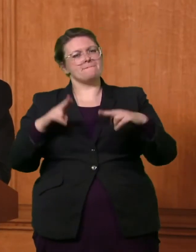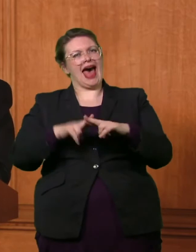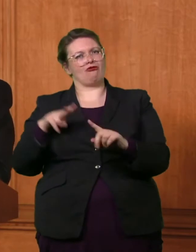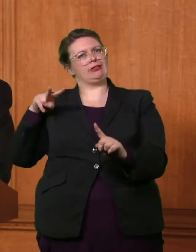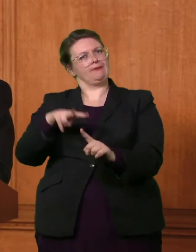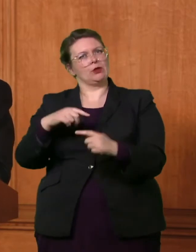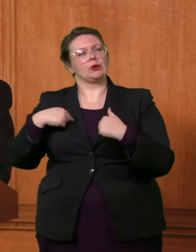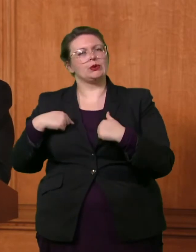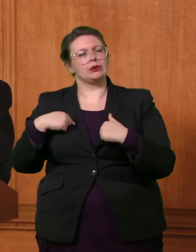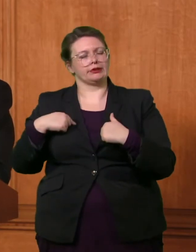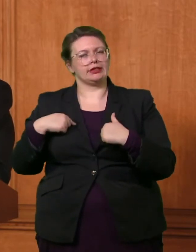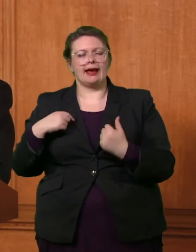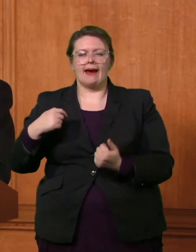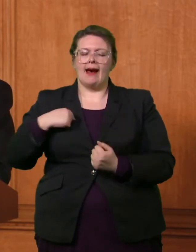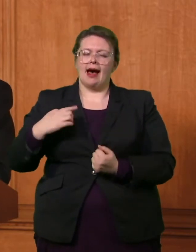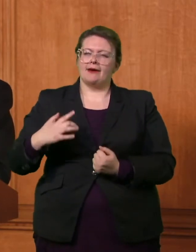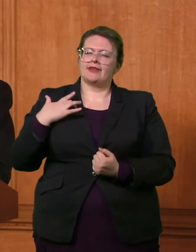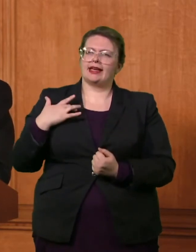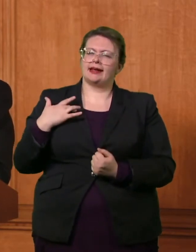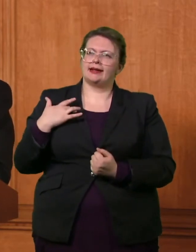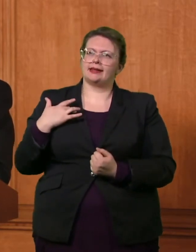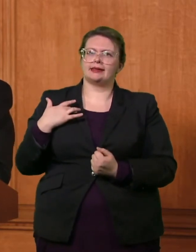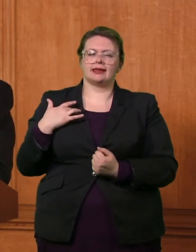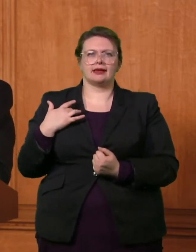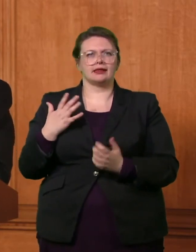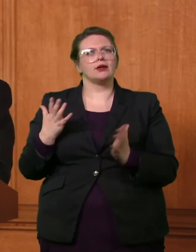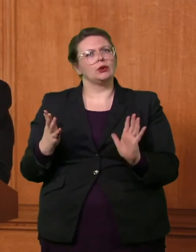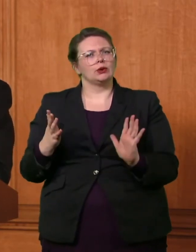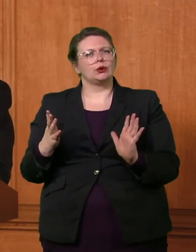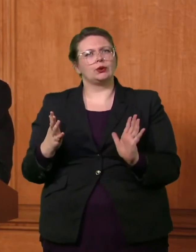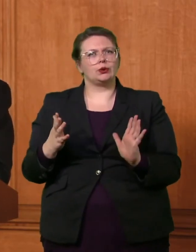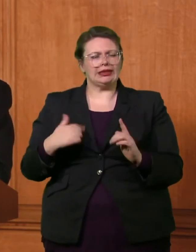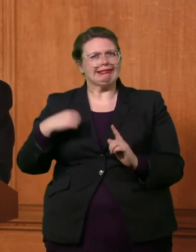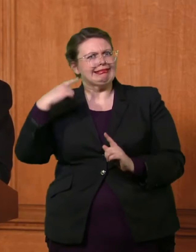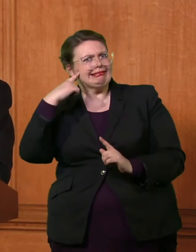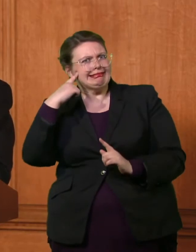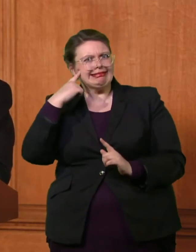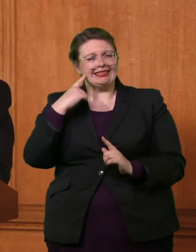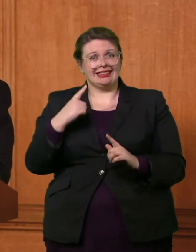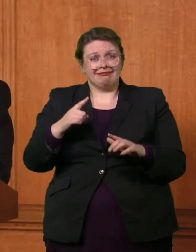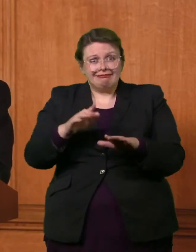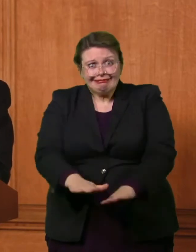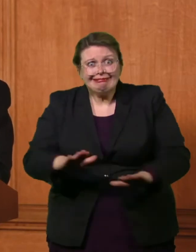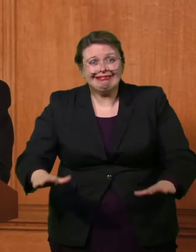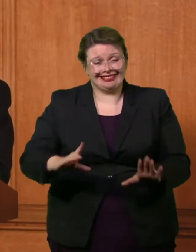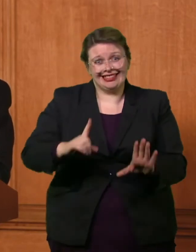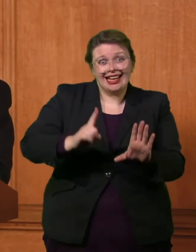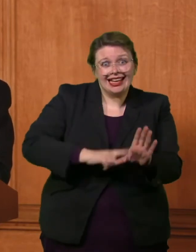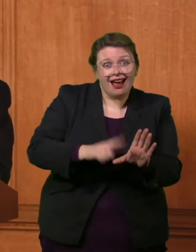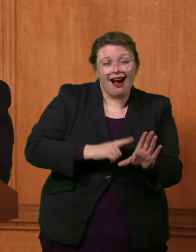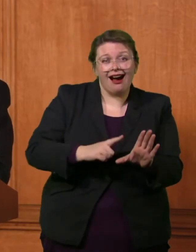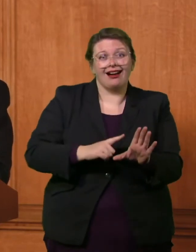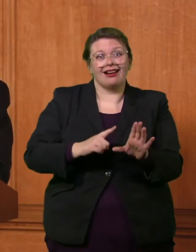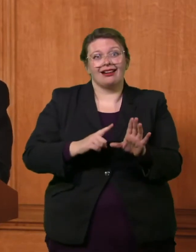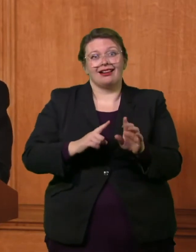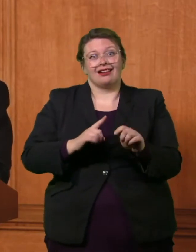a daunting proposition to try and keep face masks on 35-year-olds in the same room. You know,